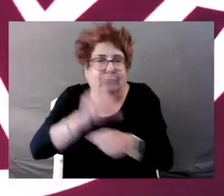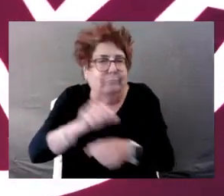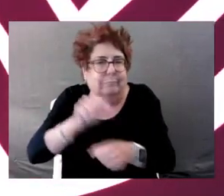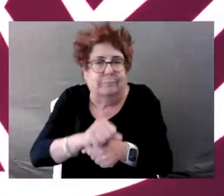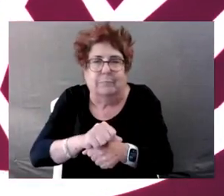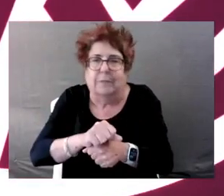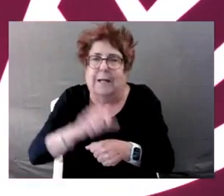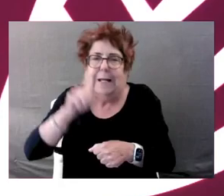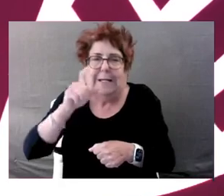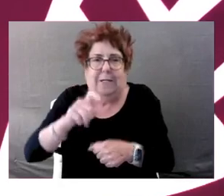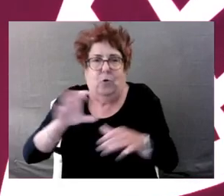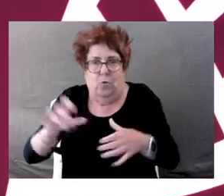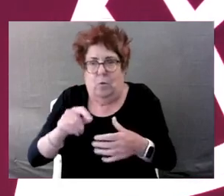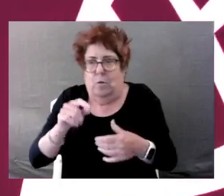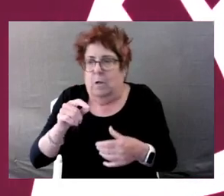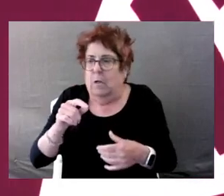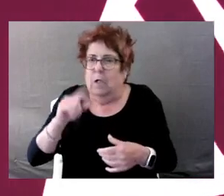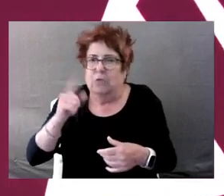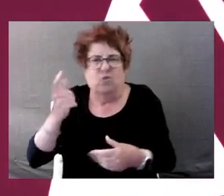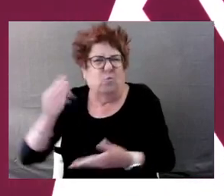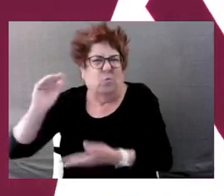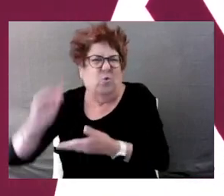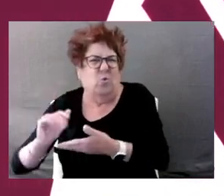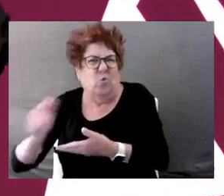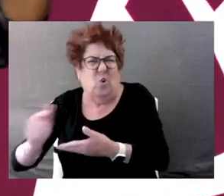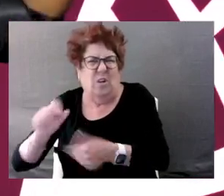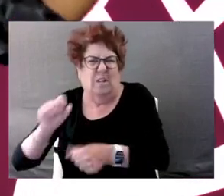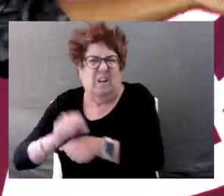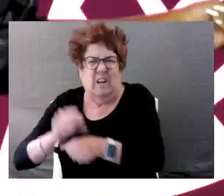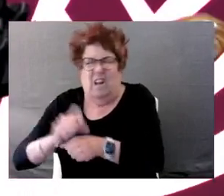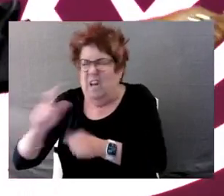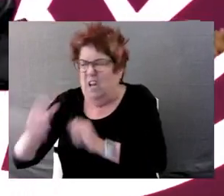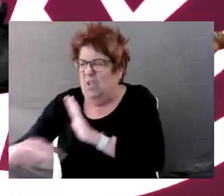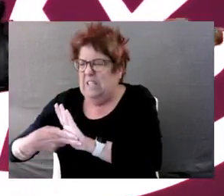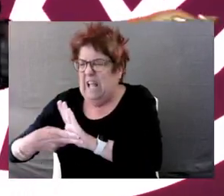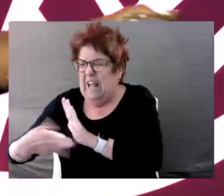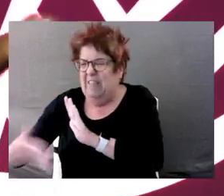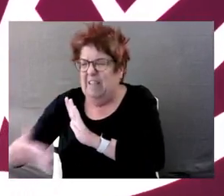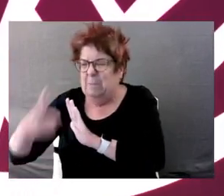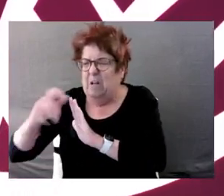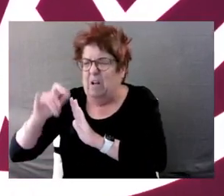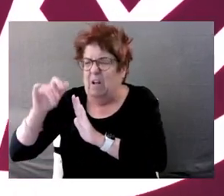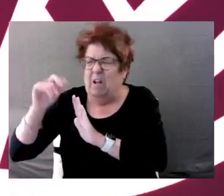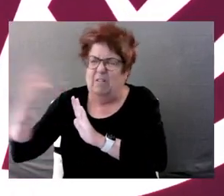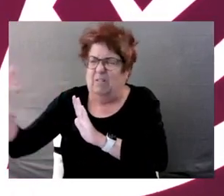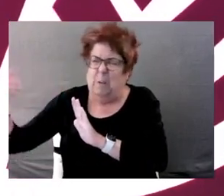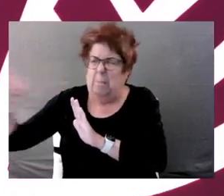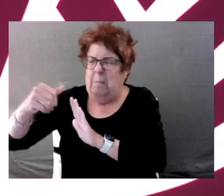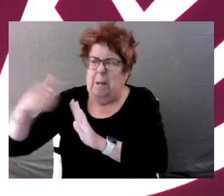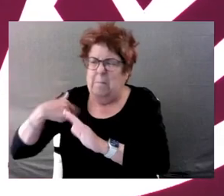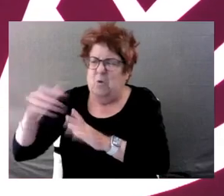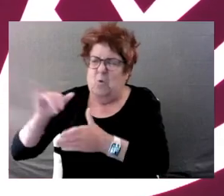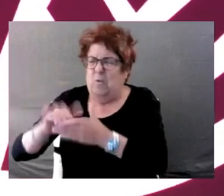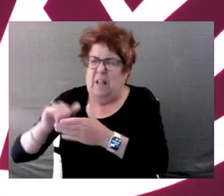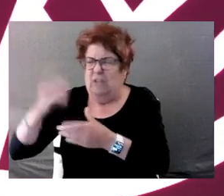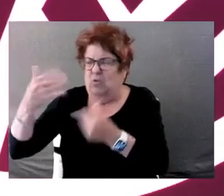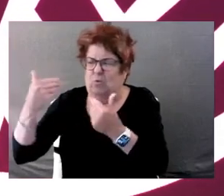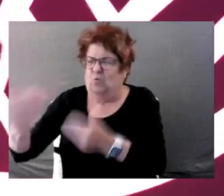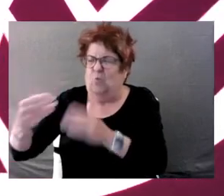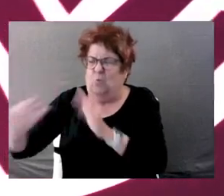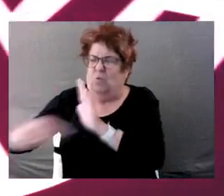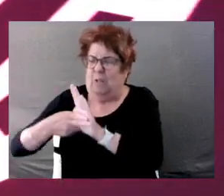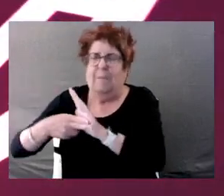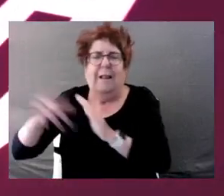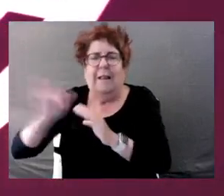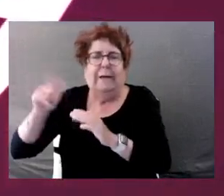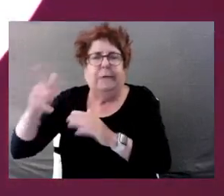this task of I needed you to sign this because I'm doing this thing that I'm getting paid for, then she was just simply another number. It was when